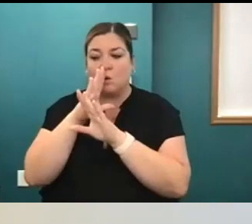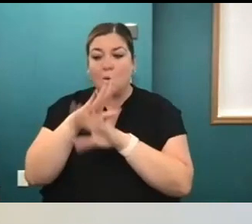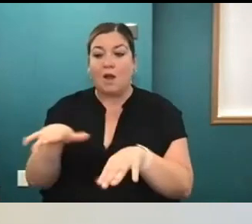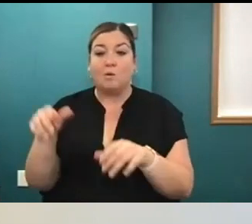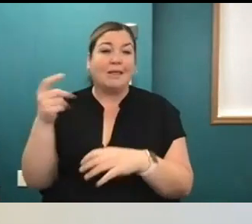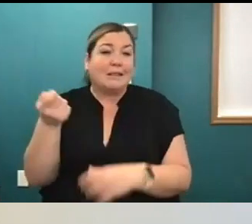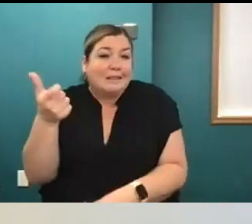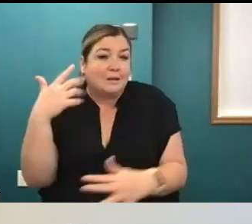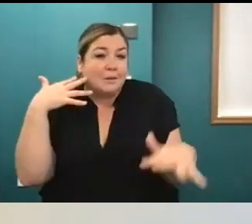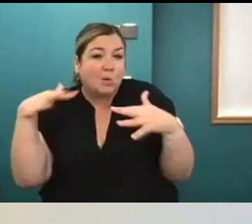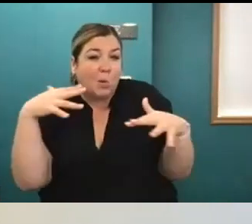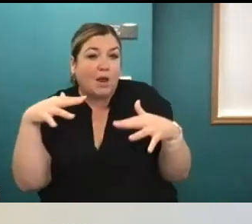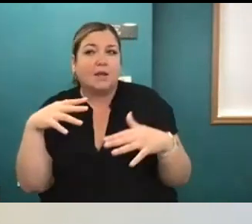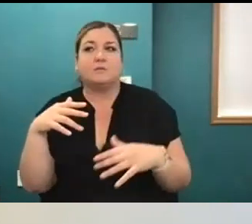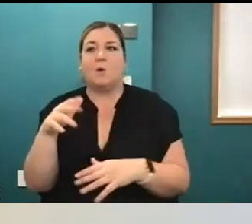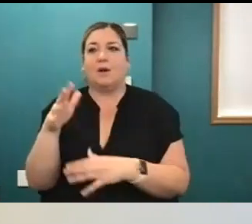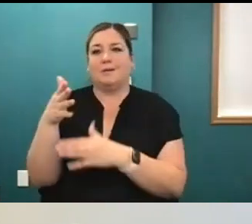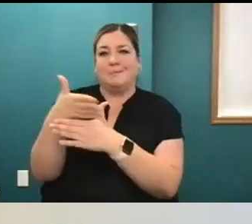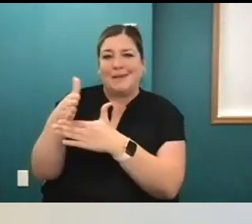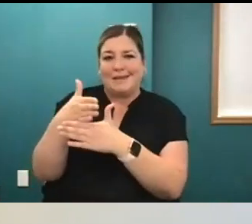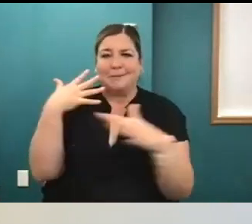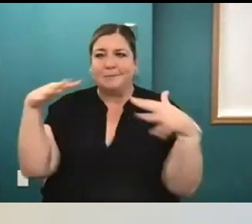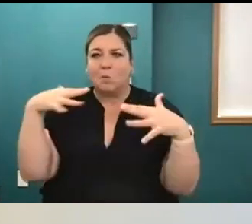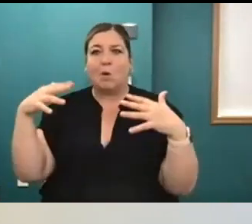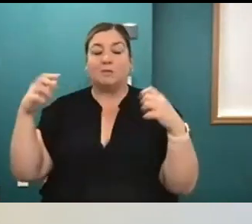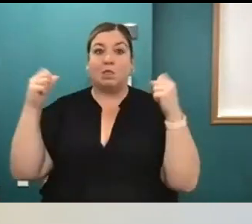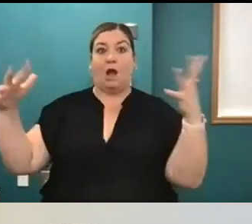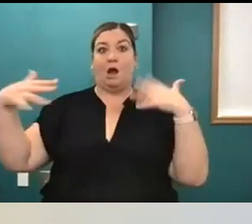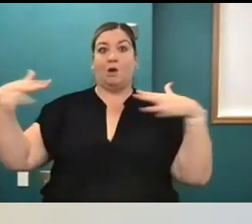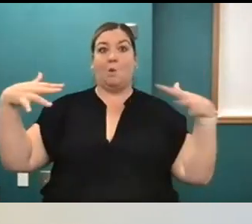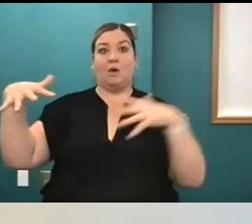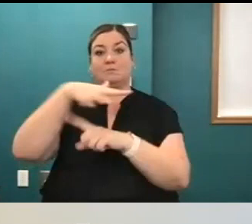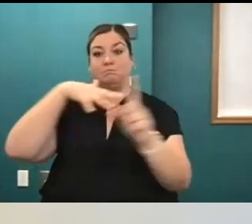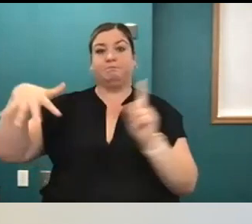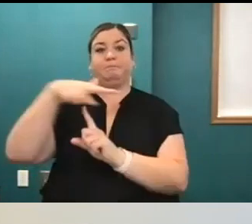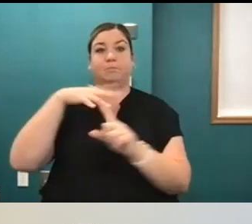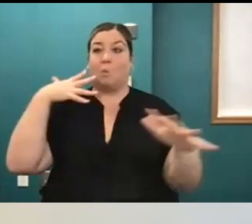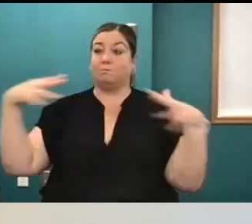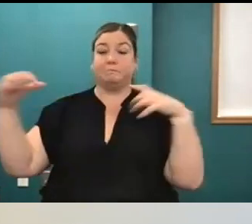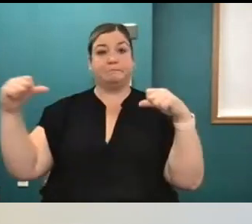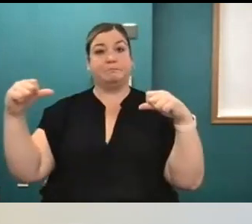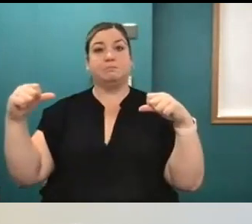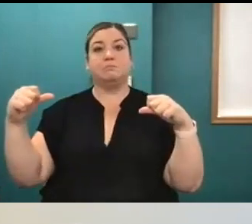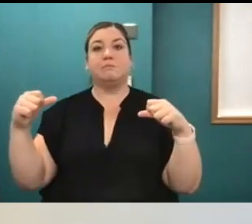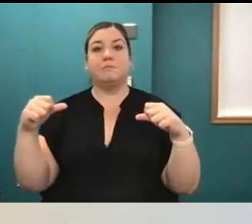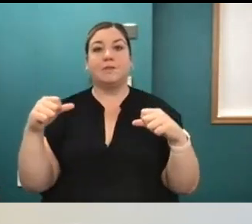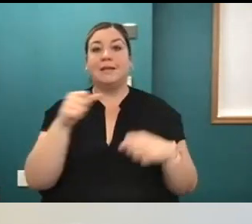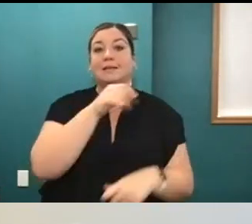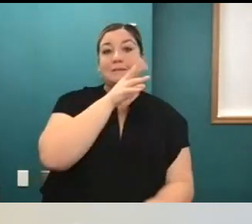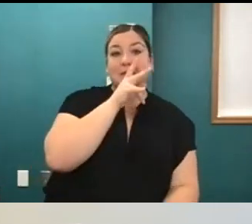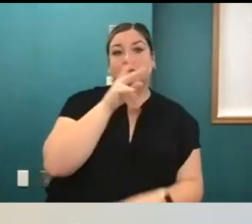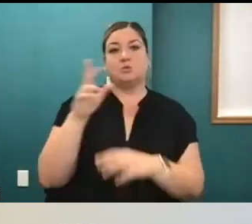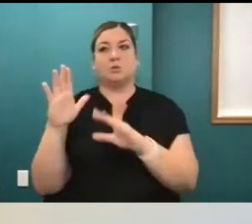noise, quiet with a medium amount of noise, with a lot of noise, an environment with just a lot of noise. Is it speech or